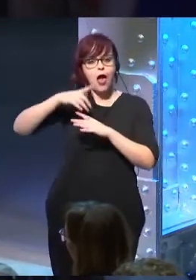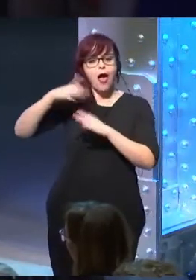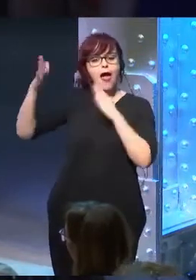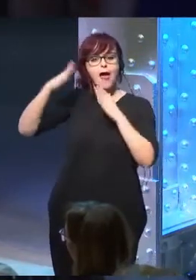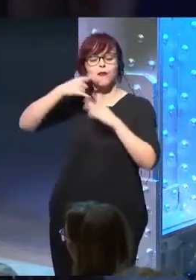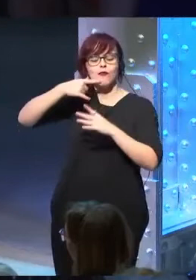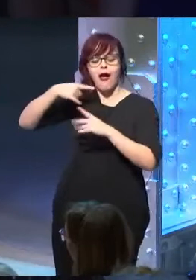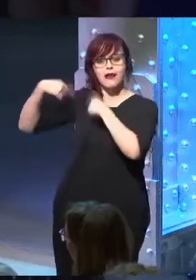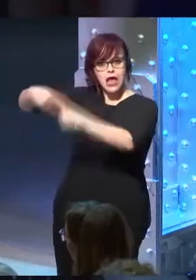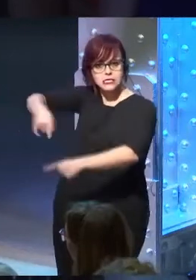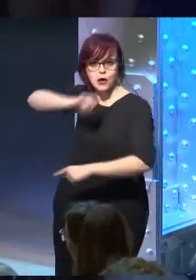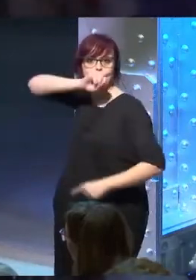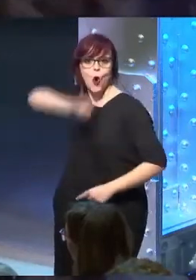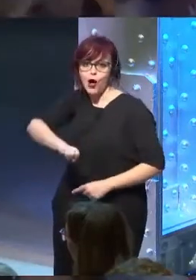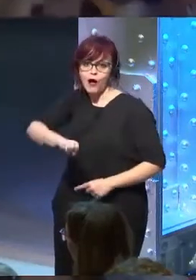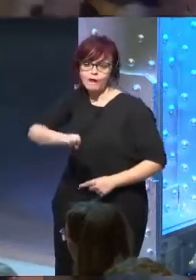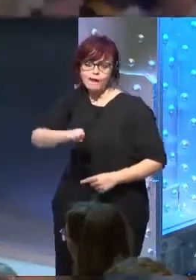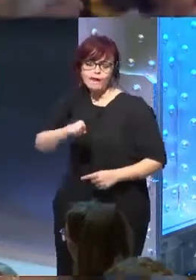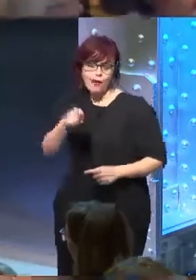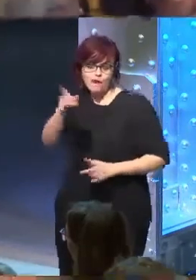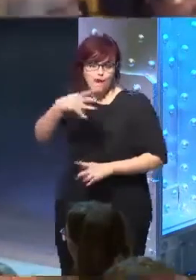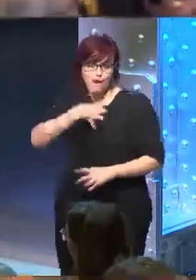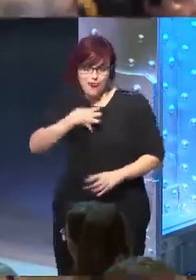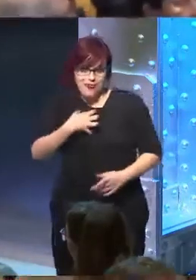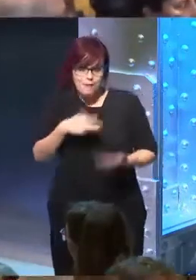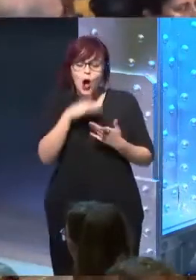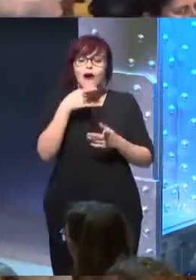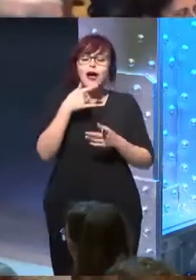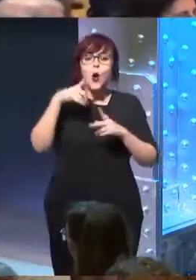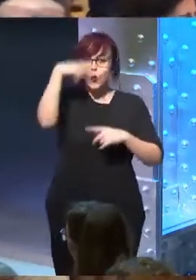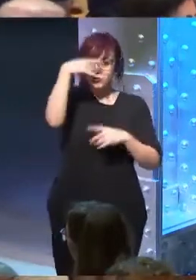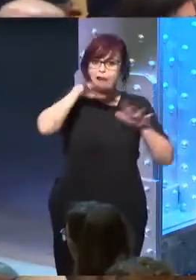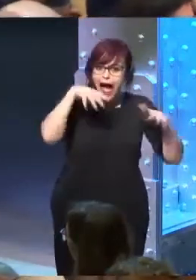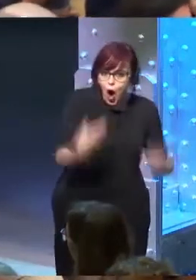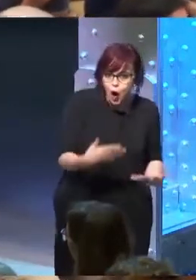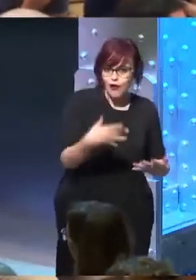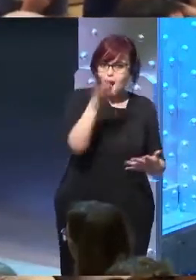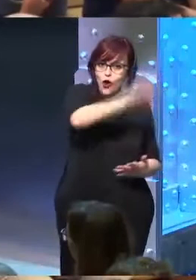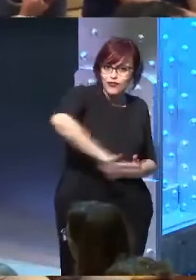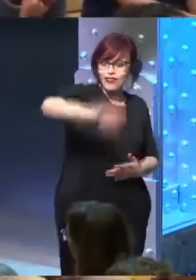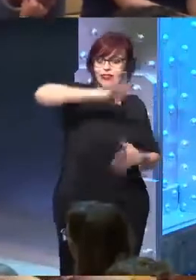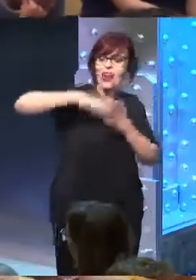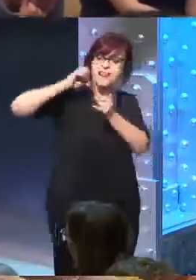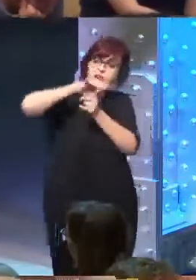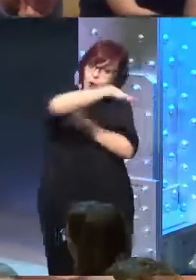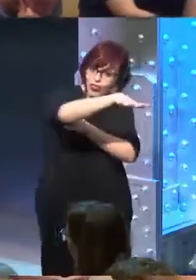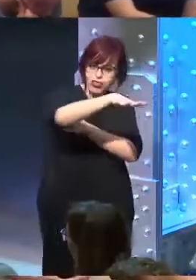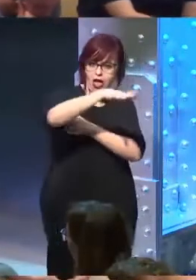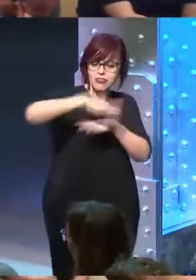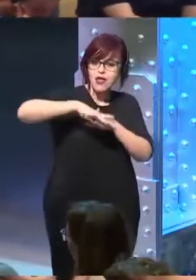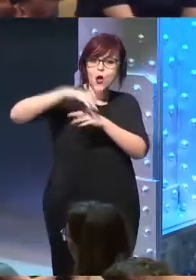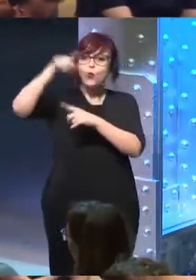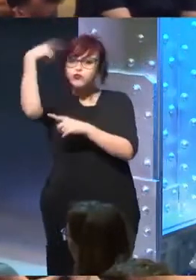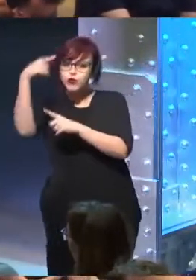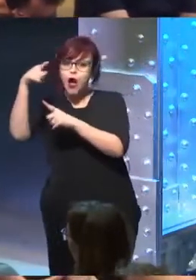other different influences on it, and our political system has happily overthrown many